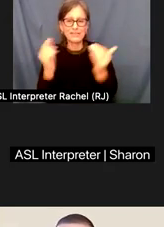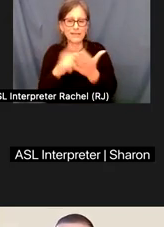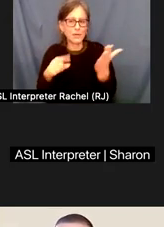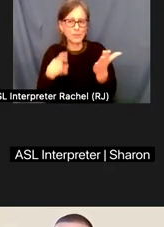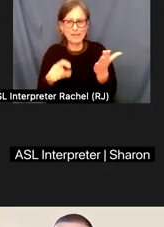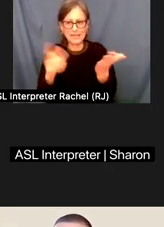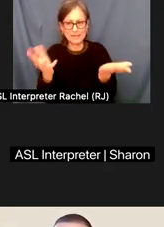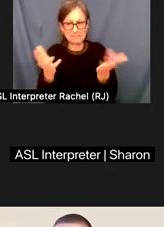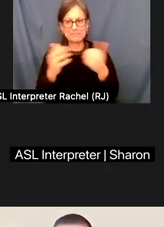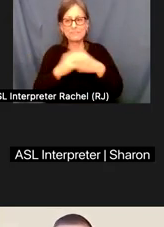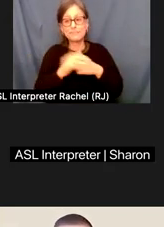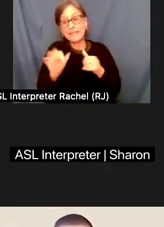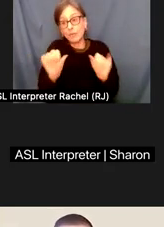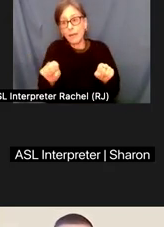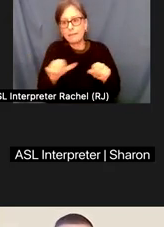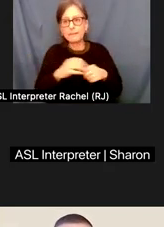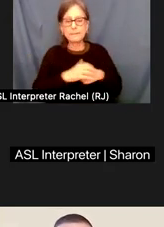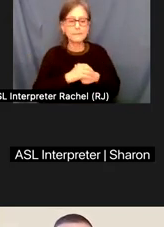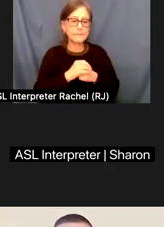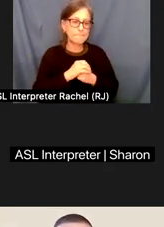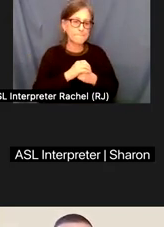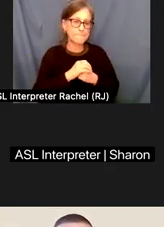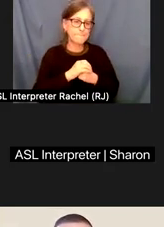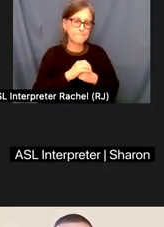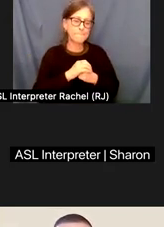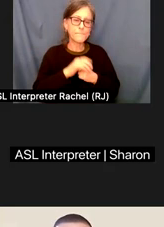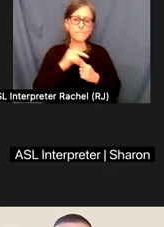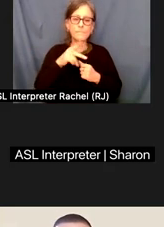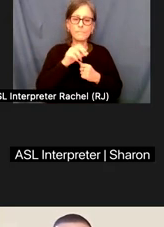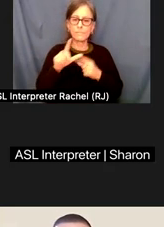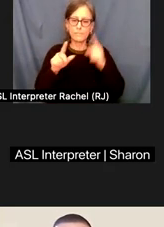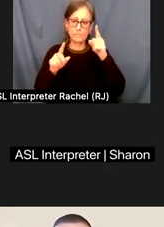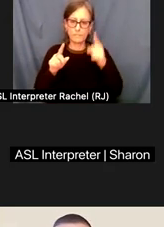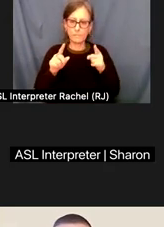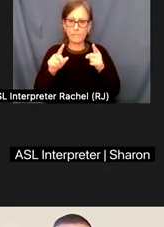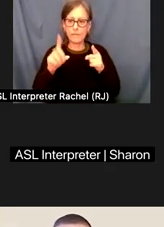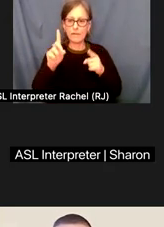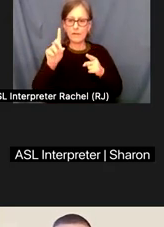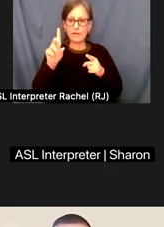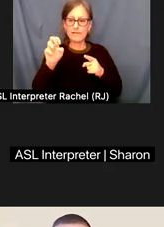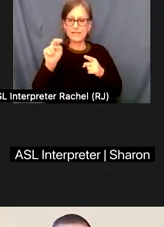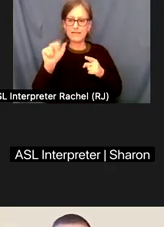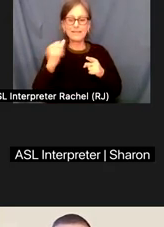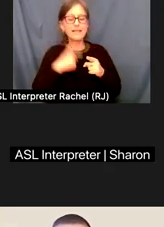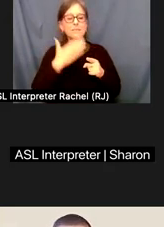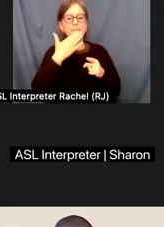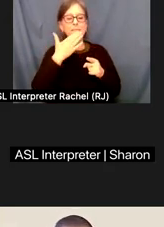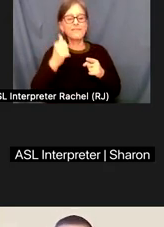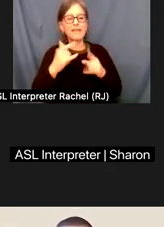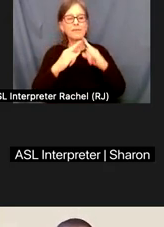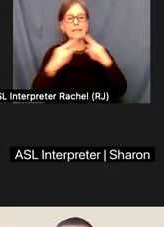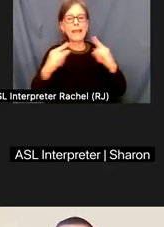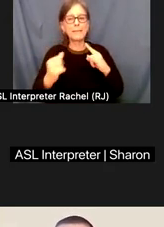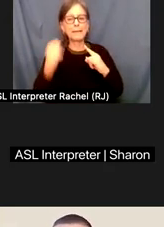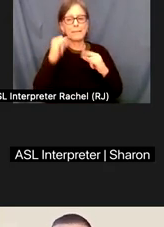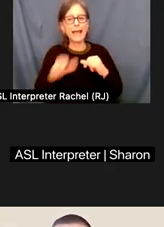Okay, I'm going to end the poll and share those results. So, my favorite one is camping in the backyard, I have to